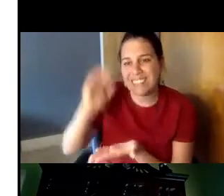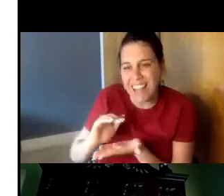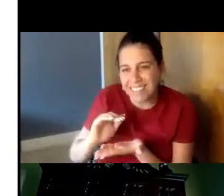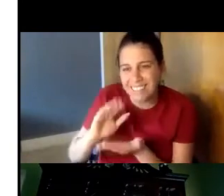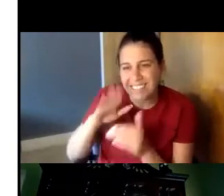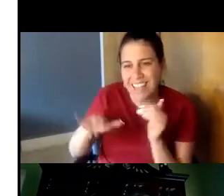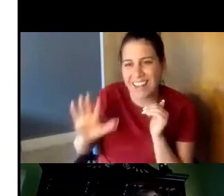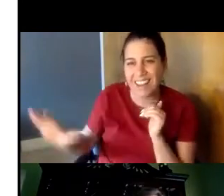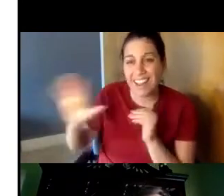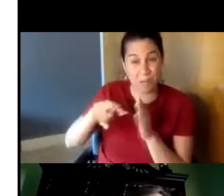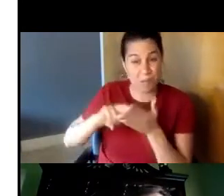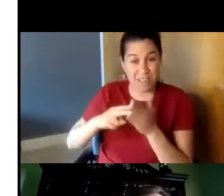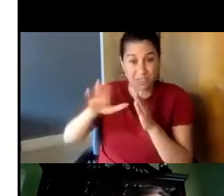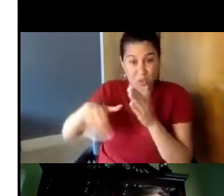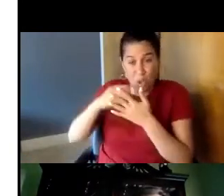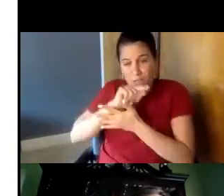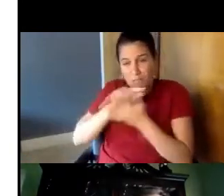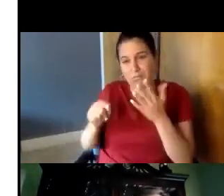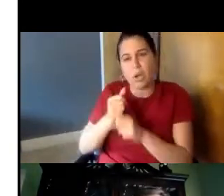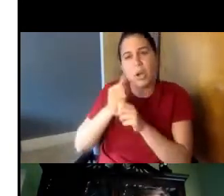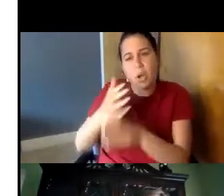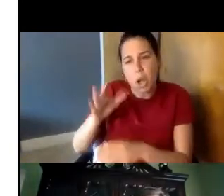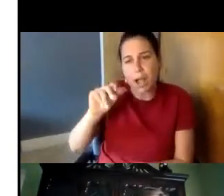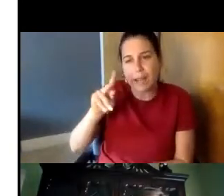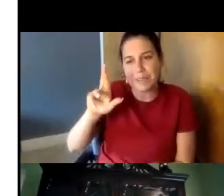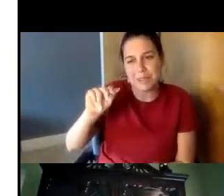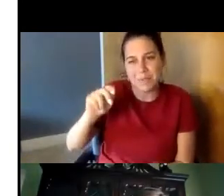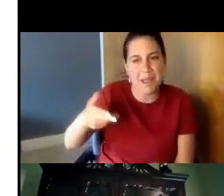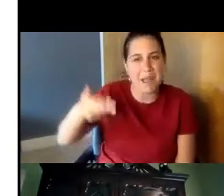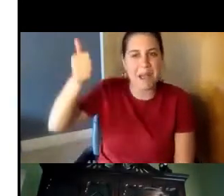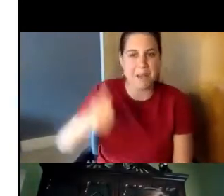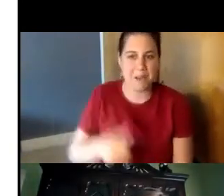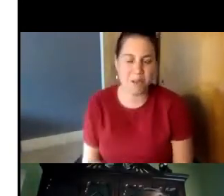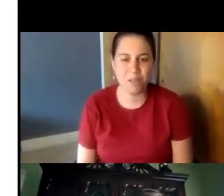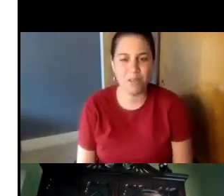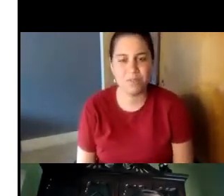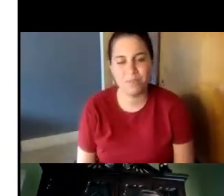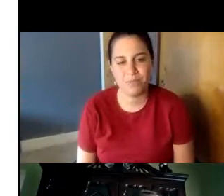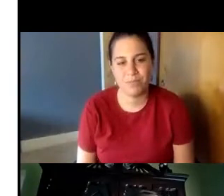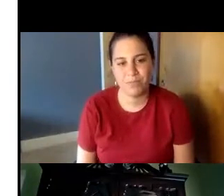these could cause cancer rates to be higher in general.